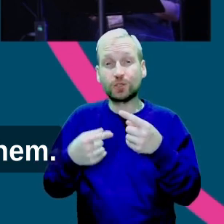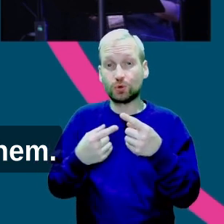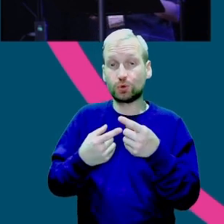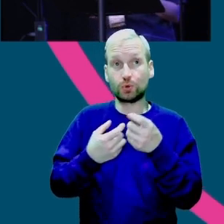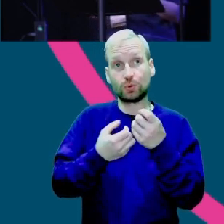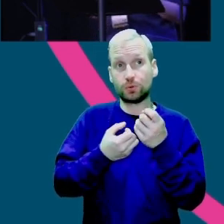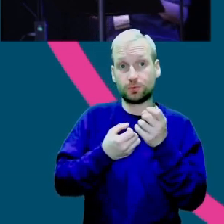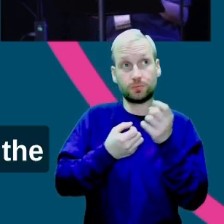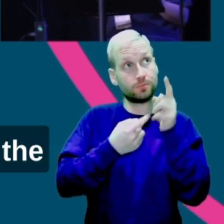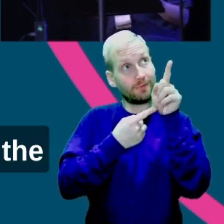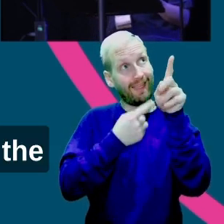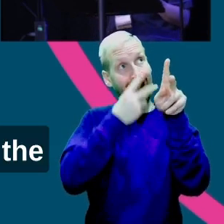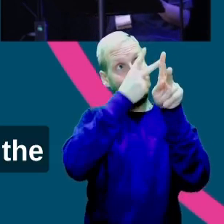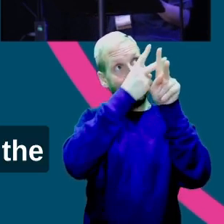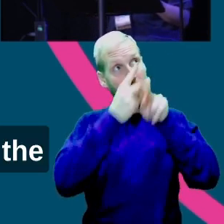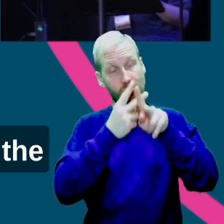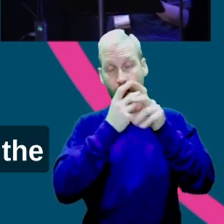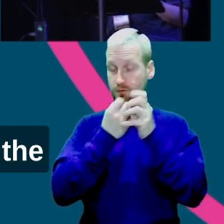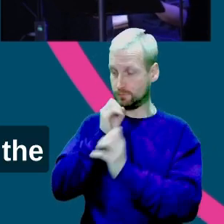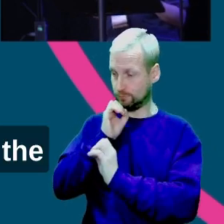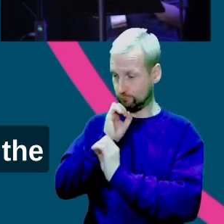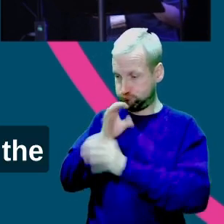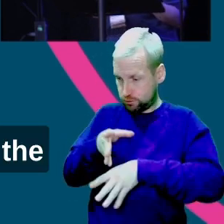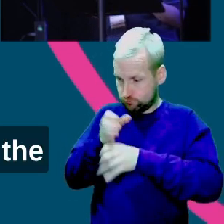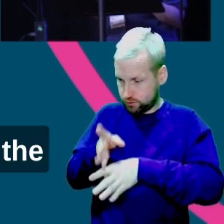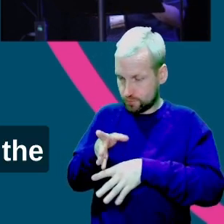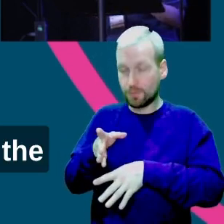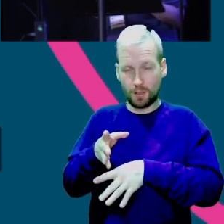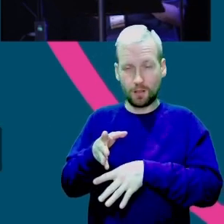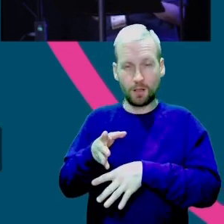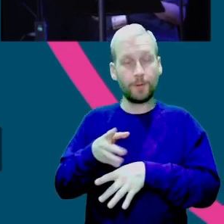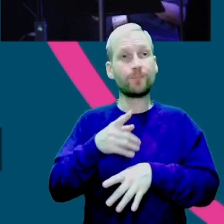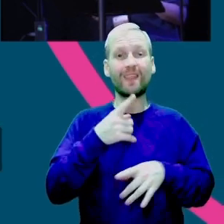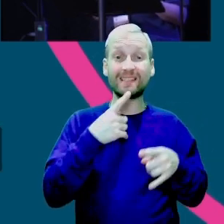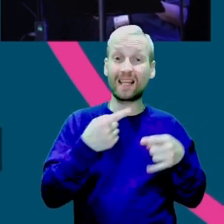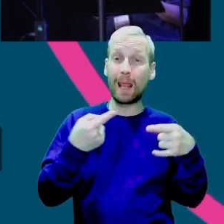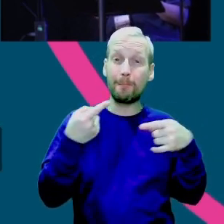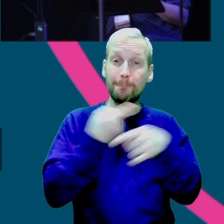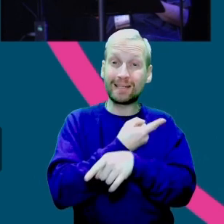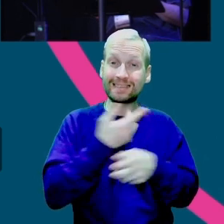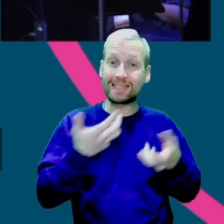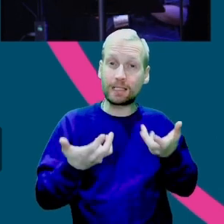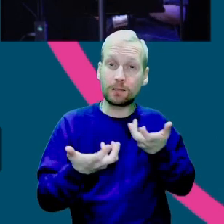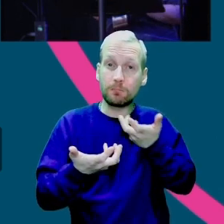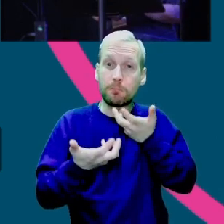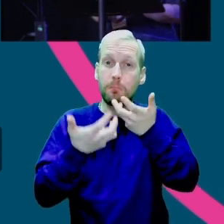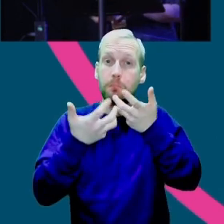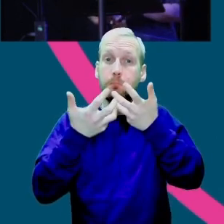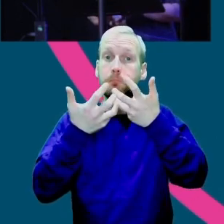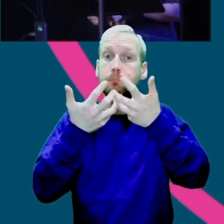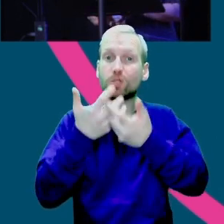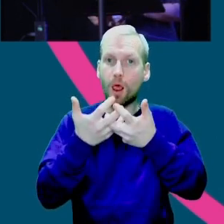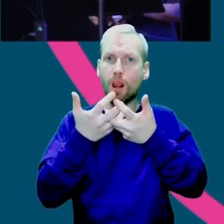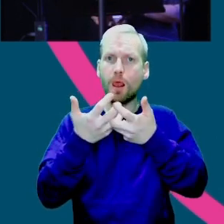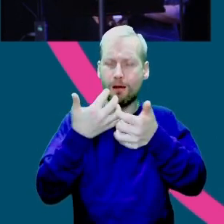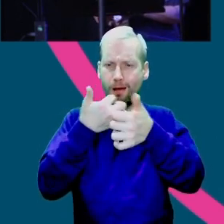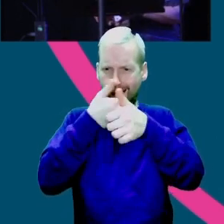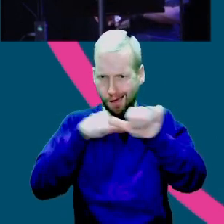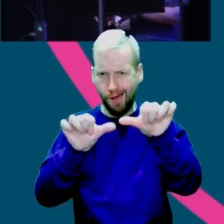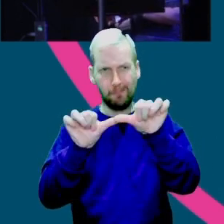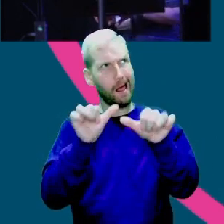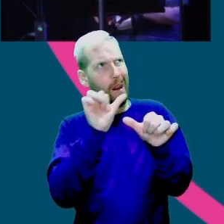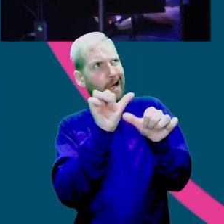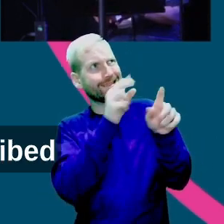them. Stakeholders have called the carer support nurse the missing part of the puzzle, saying that at last there is a nurse to